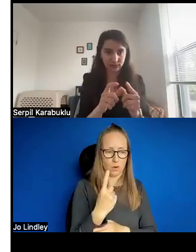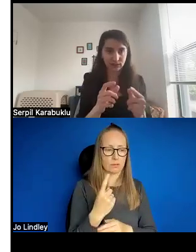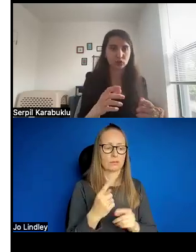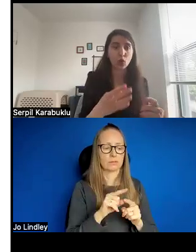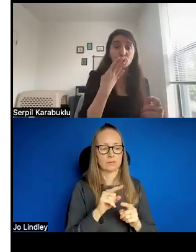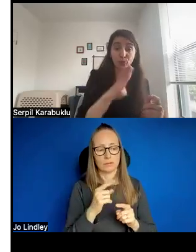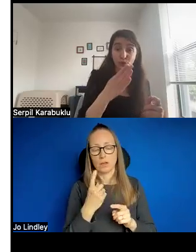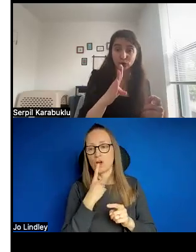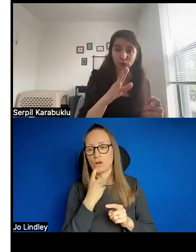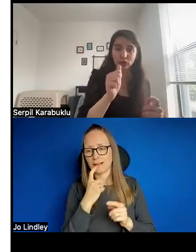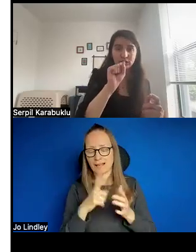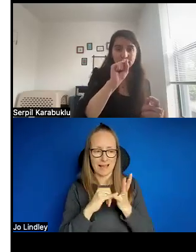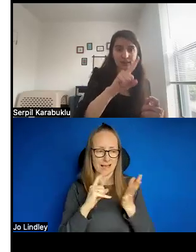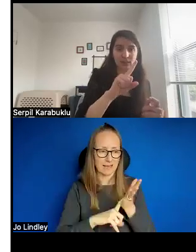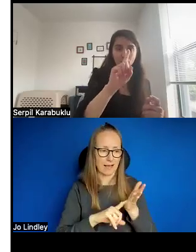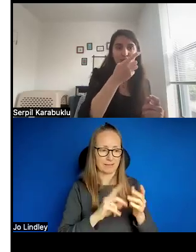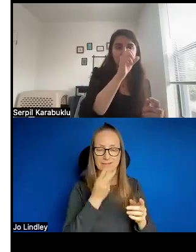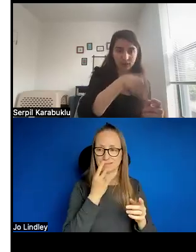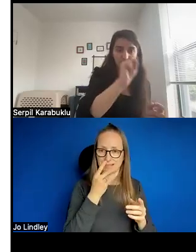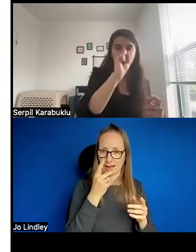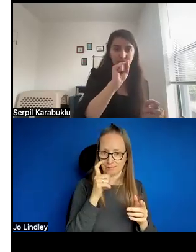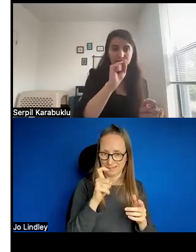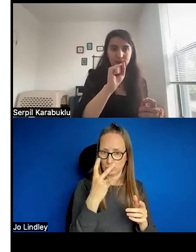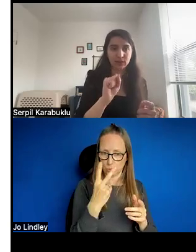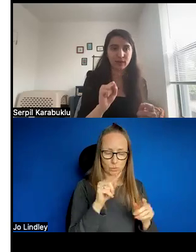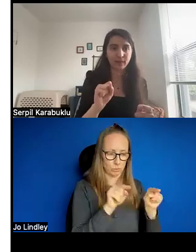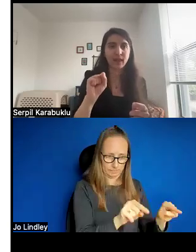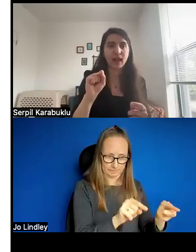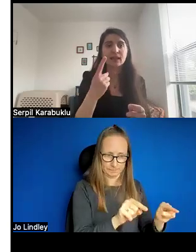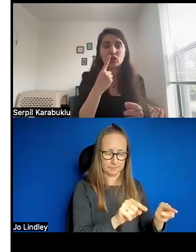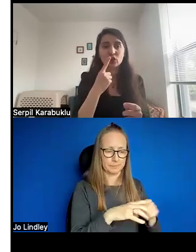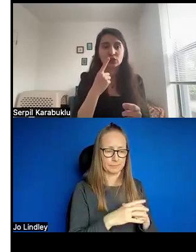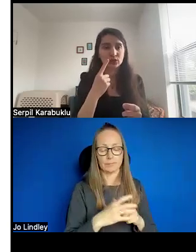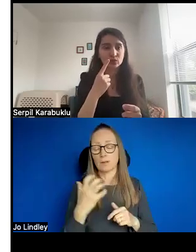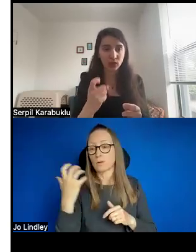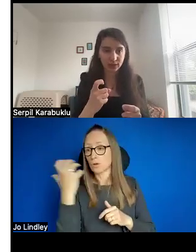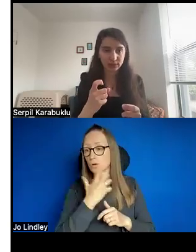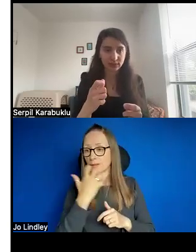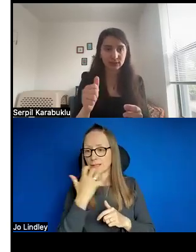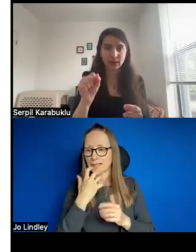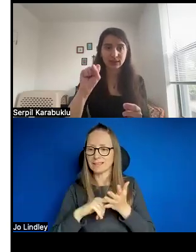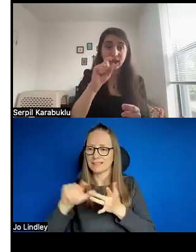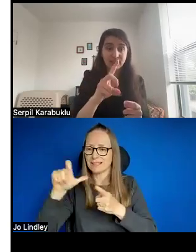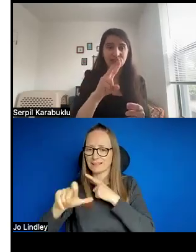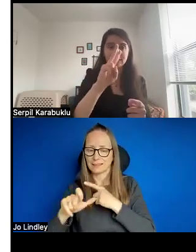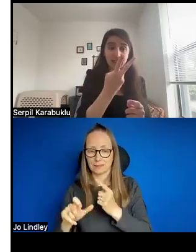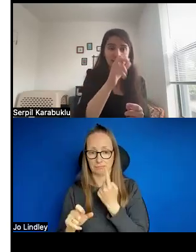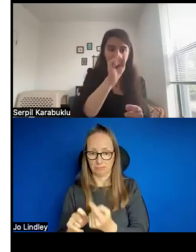and red is for ASL, second head nod, the success head nod. Green is TIT, first head